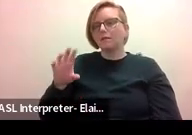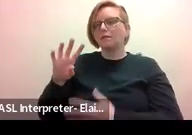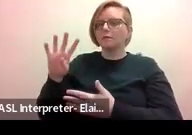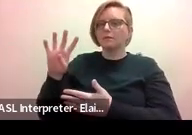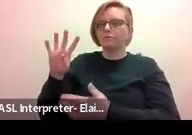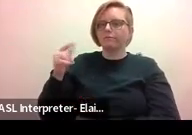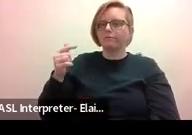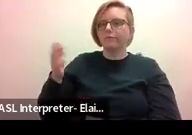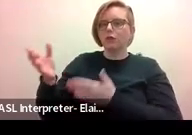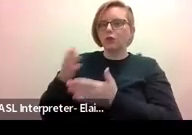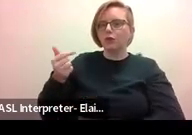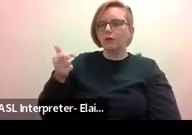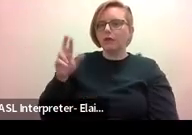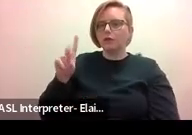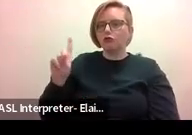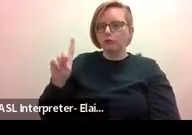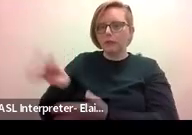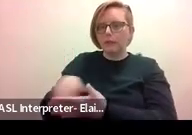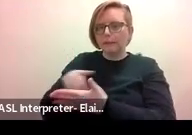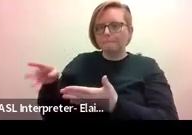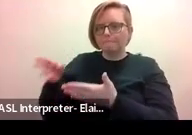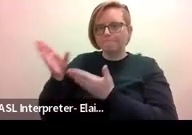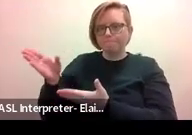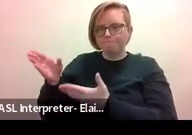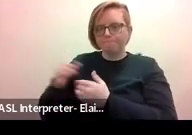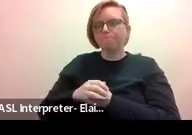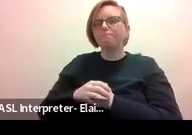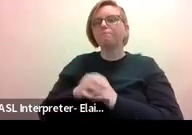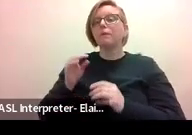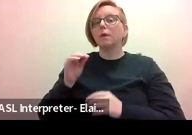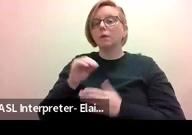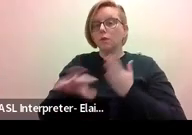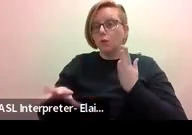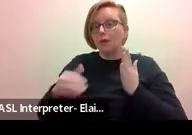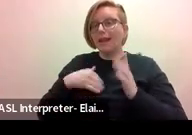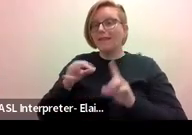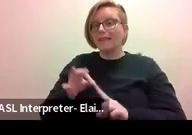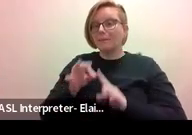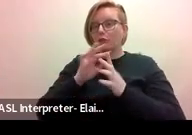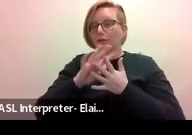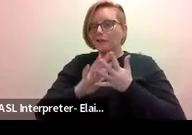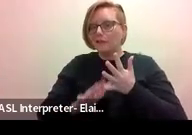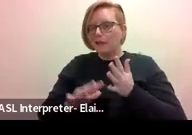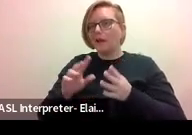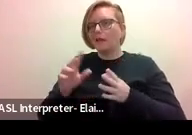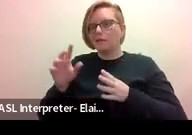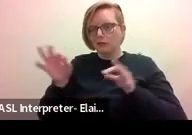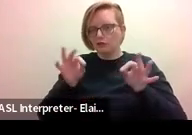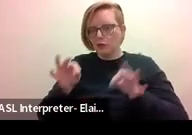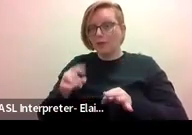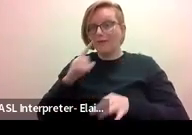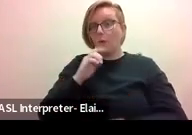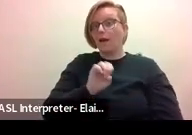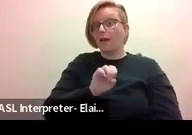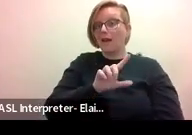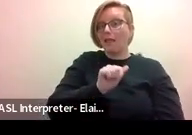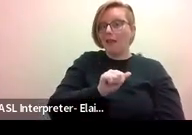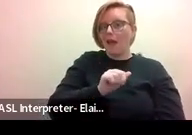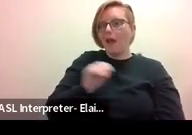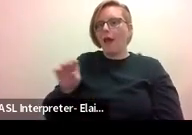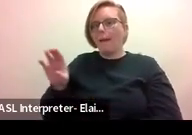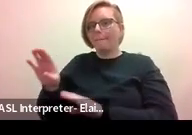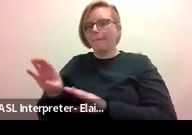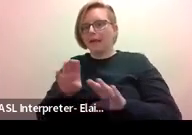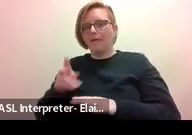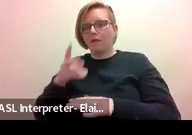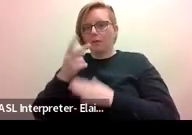you can see that this student has specially designed instruction for both ELA and behavior. So you can put